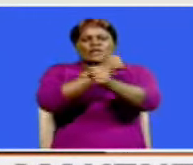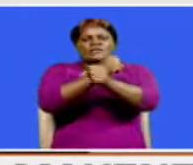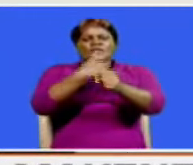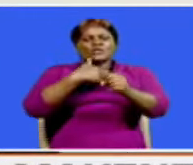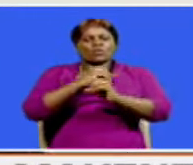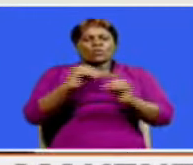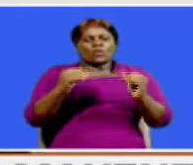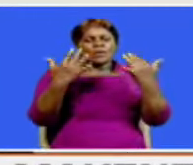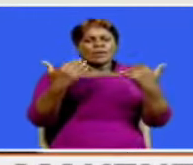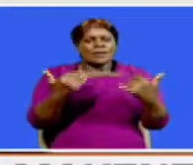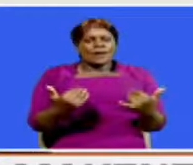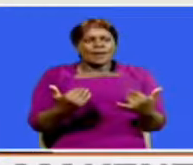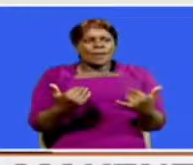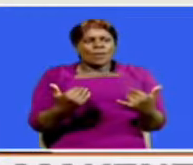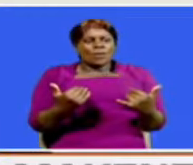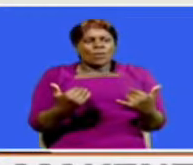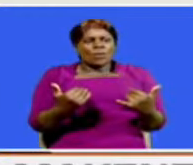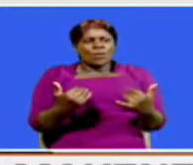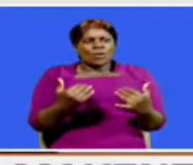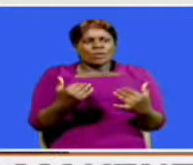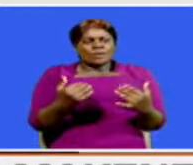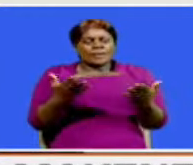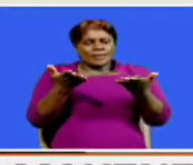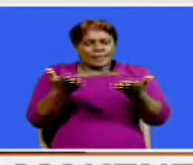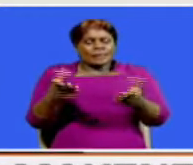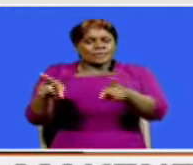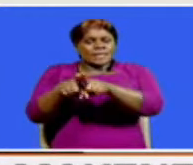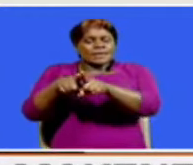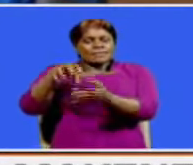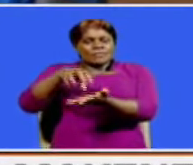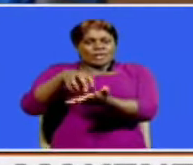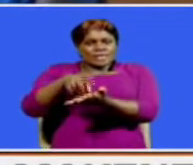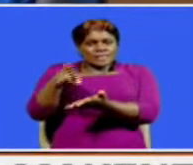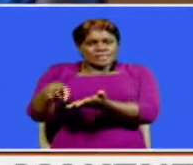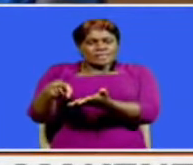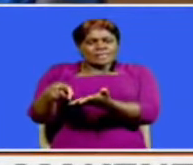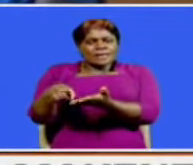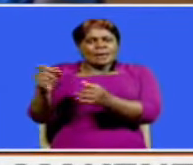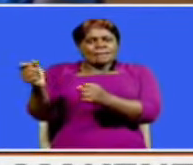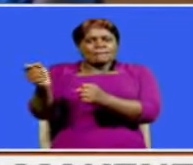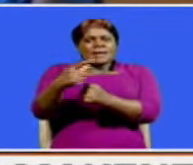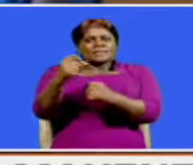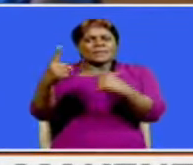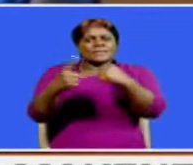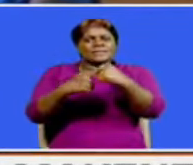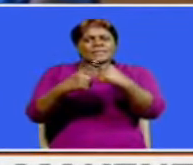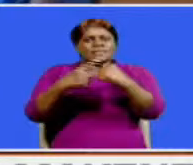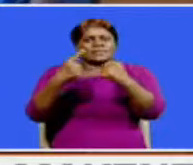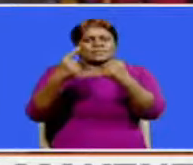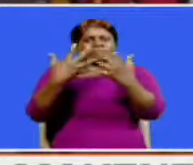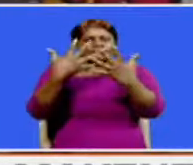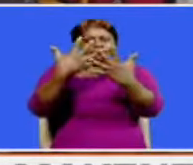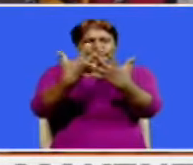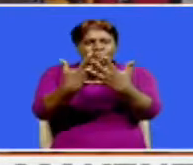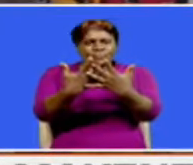hence the resulting conviction. And in light of the same, I sentence the accused to 6 months imprisonment.